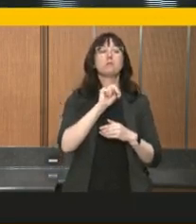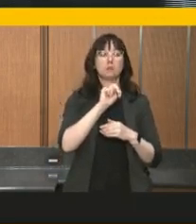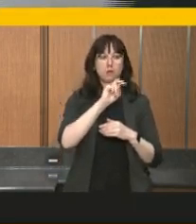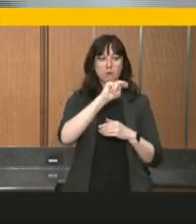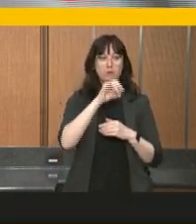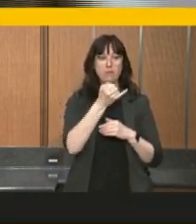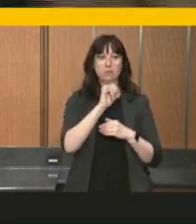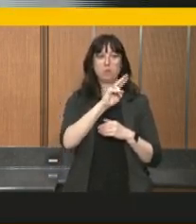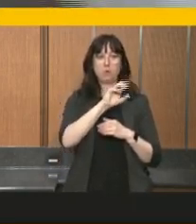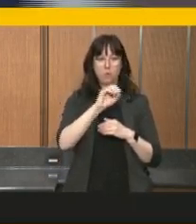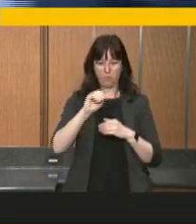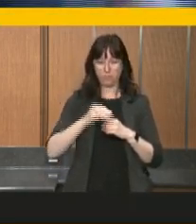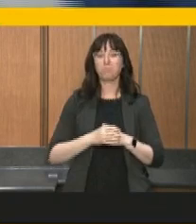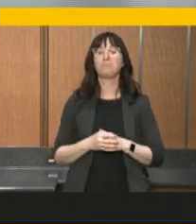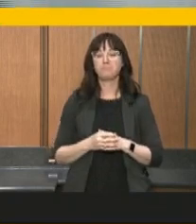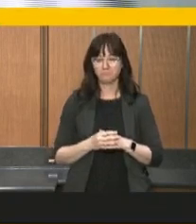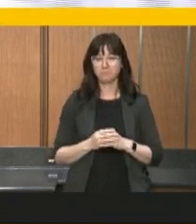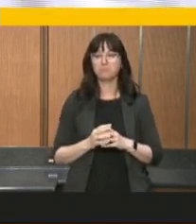Yes.